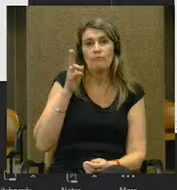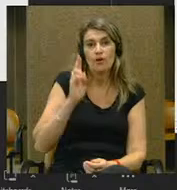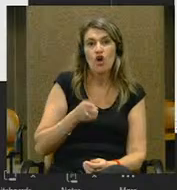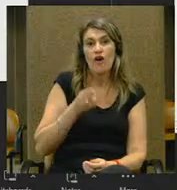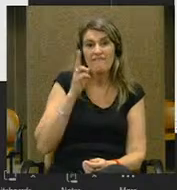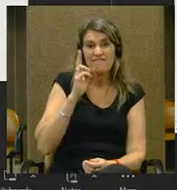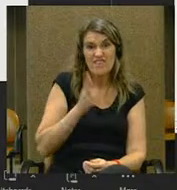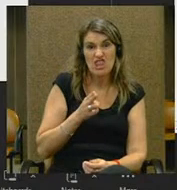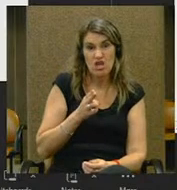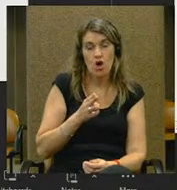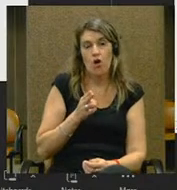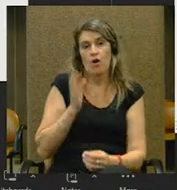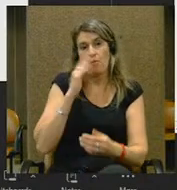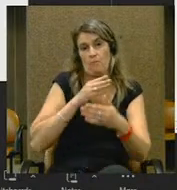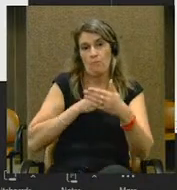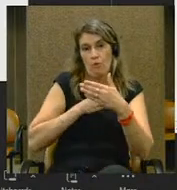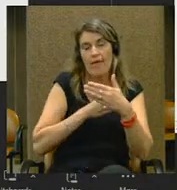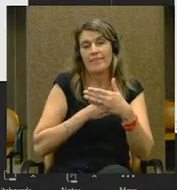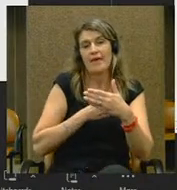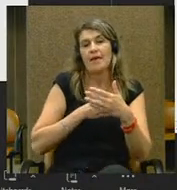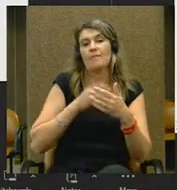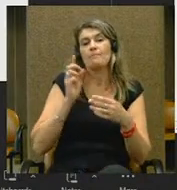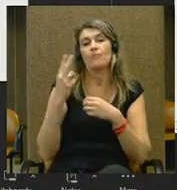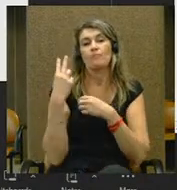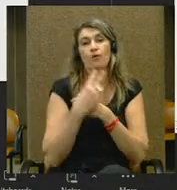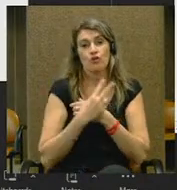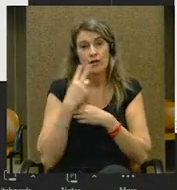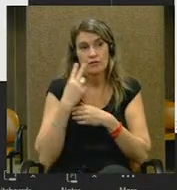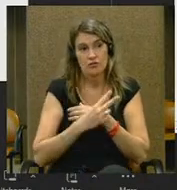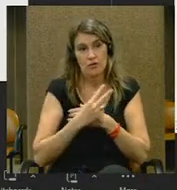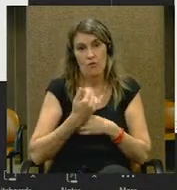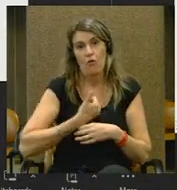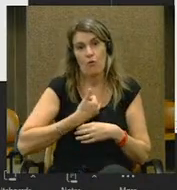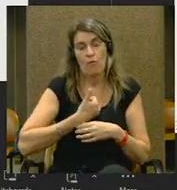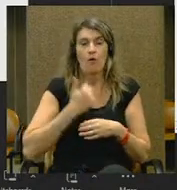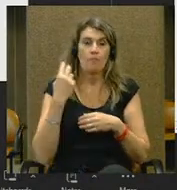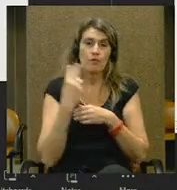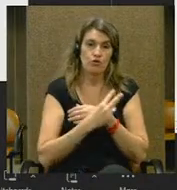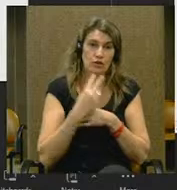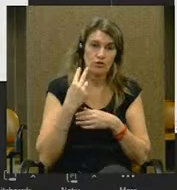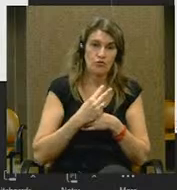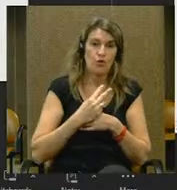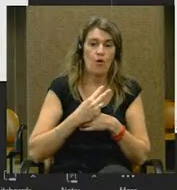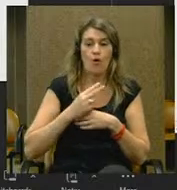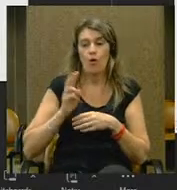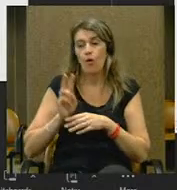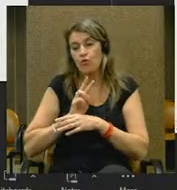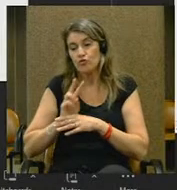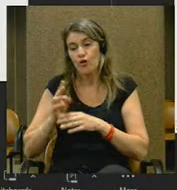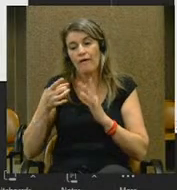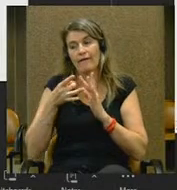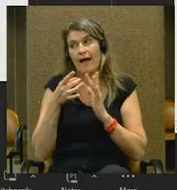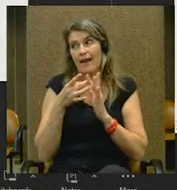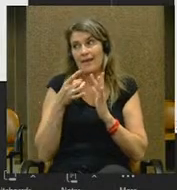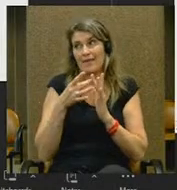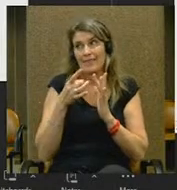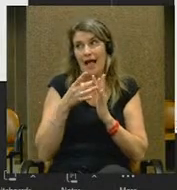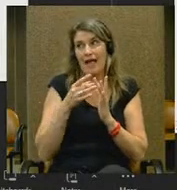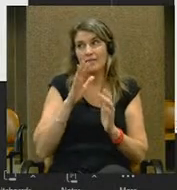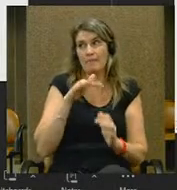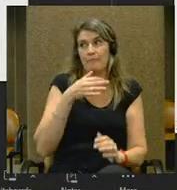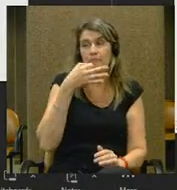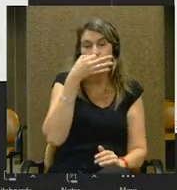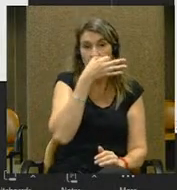mitigate this problem. And it's quite clear it's failed to control both the supply and the composition of illegal drugs.